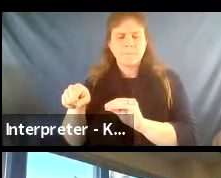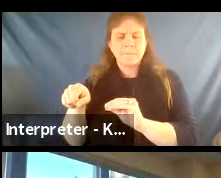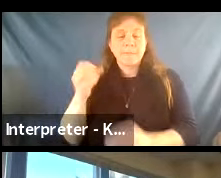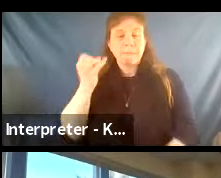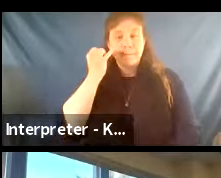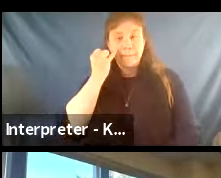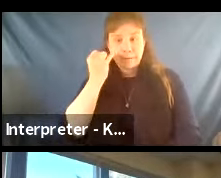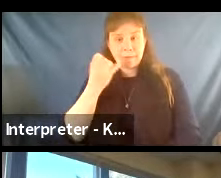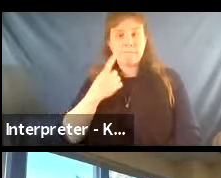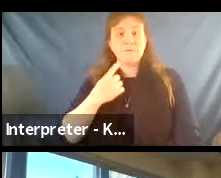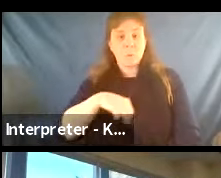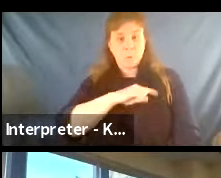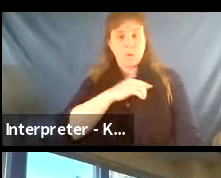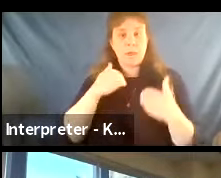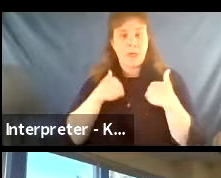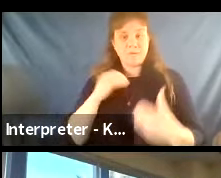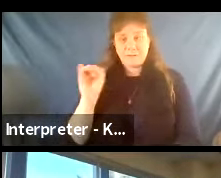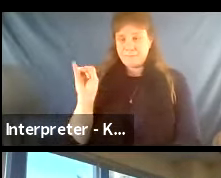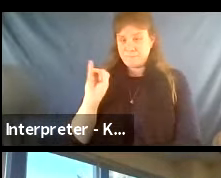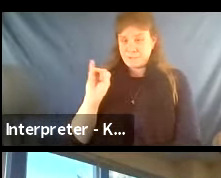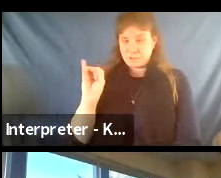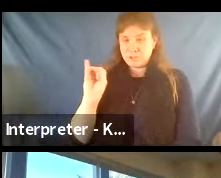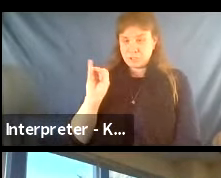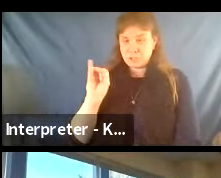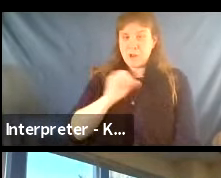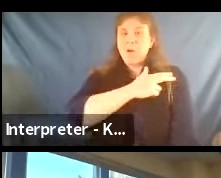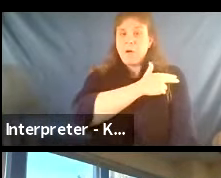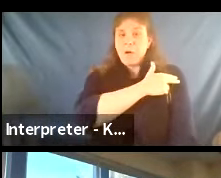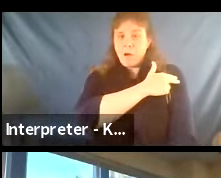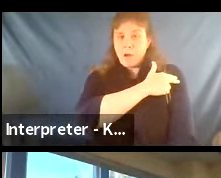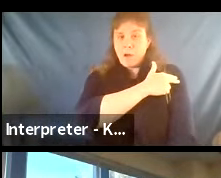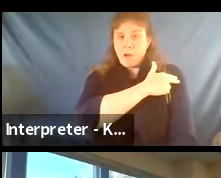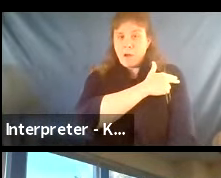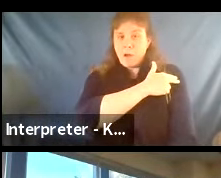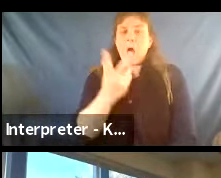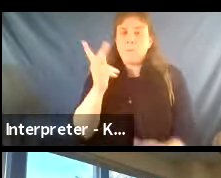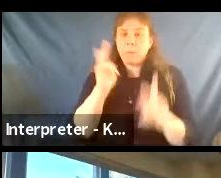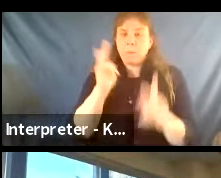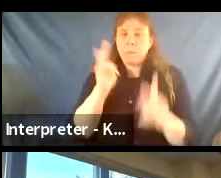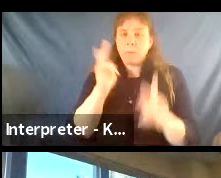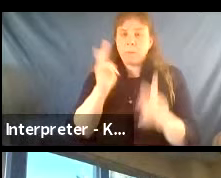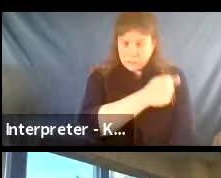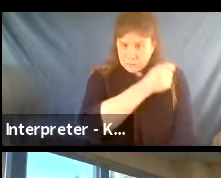infection, hospitalization, and mortality data by disability.